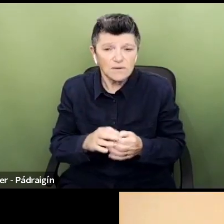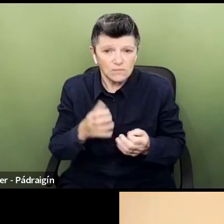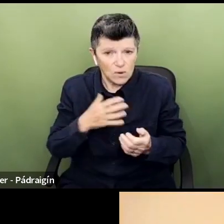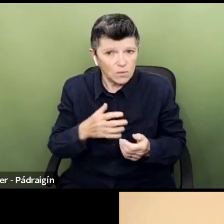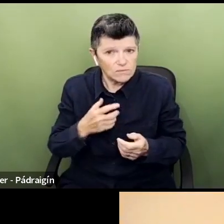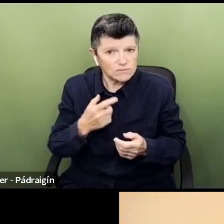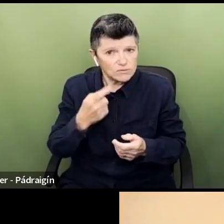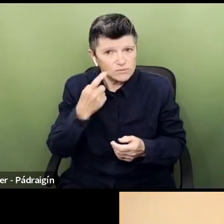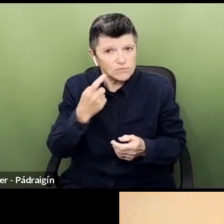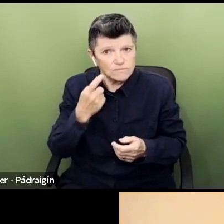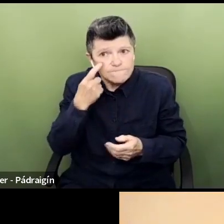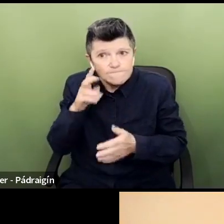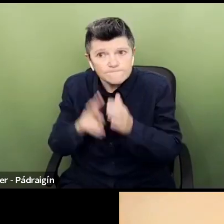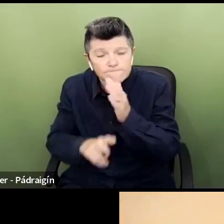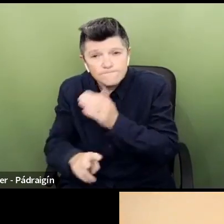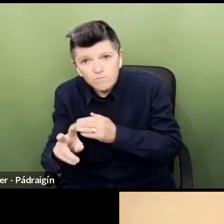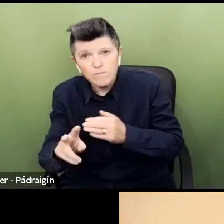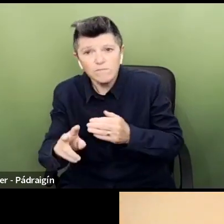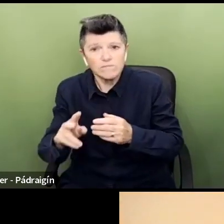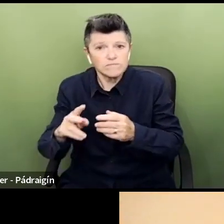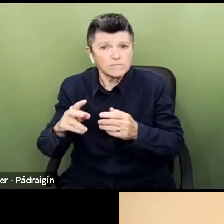prosper and democratic.